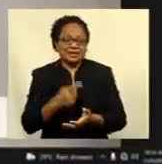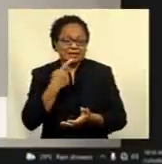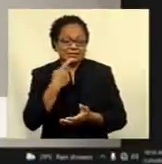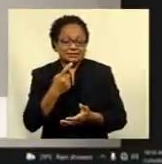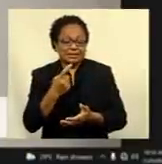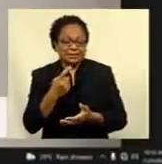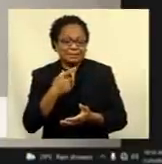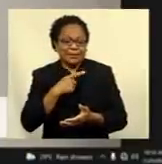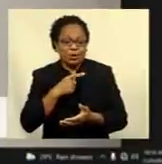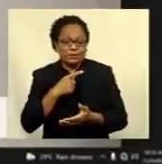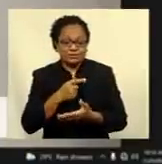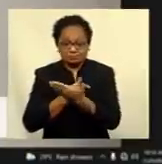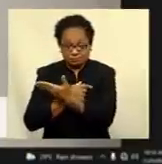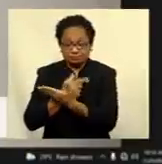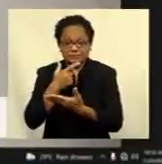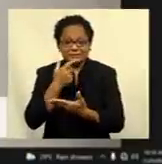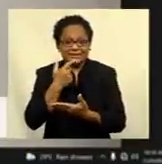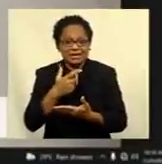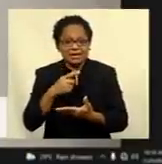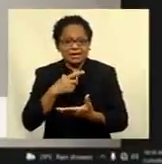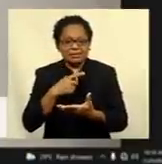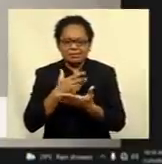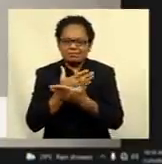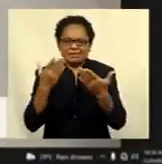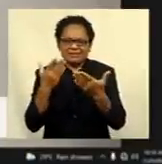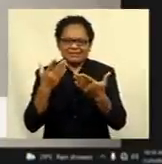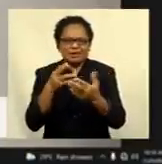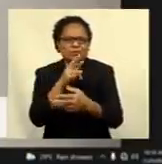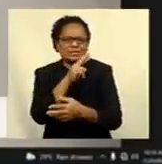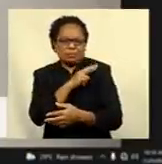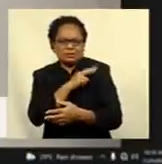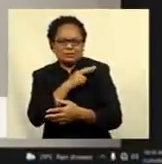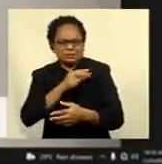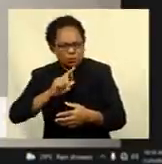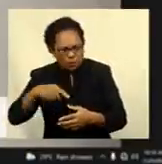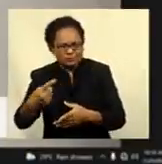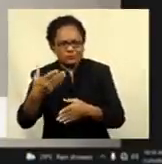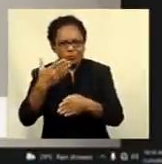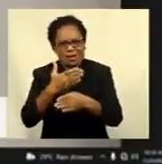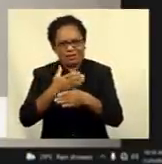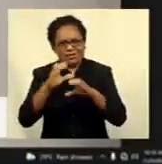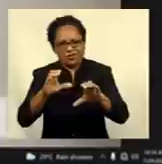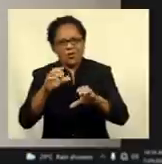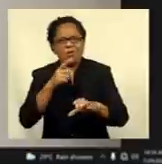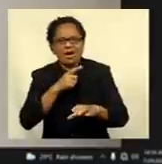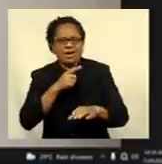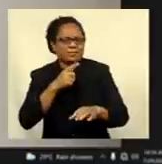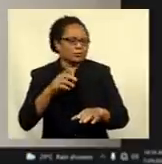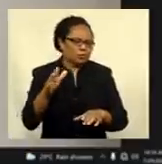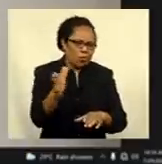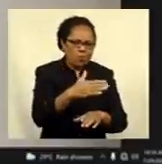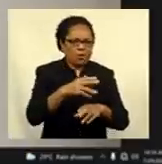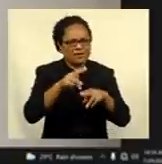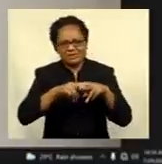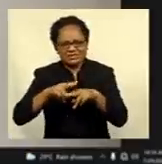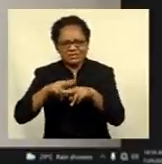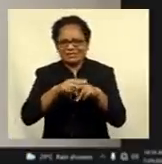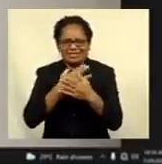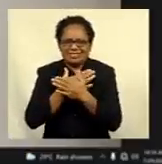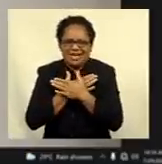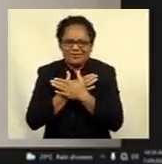take on the expectation of a nation to carry on in the position that this is. And I only ever do